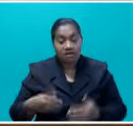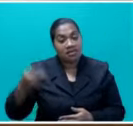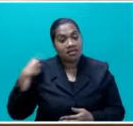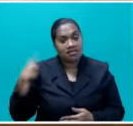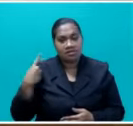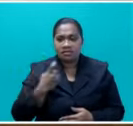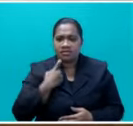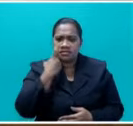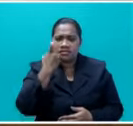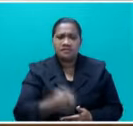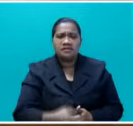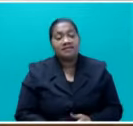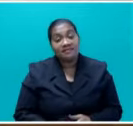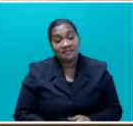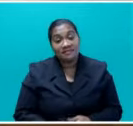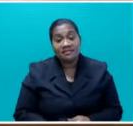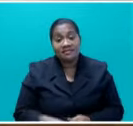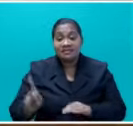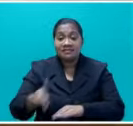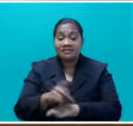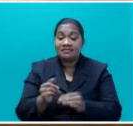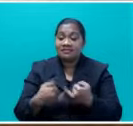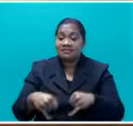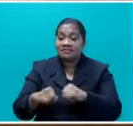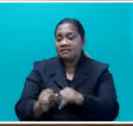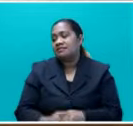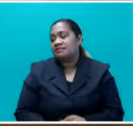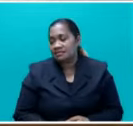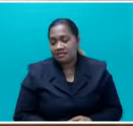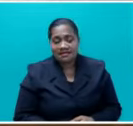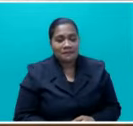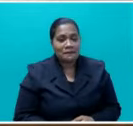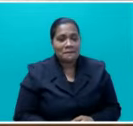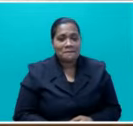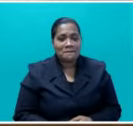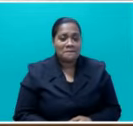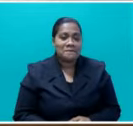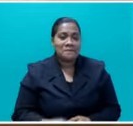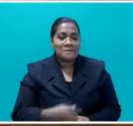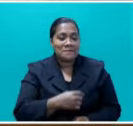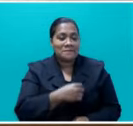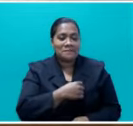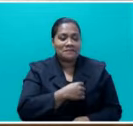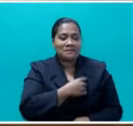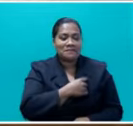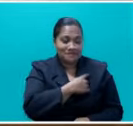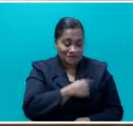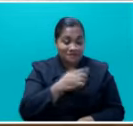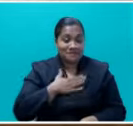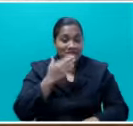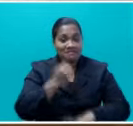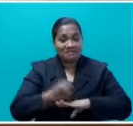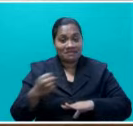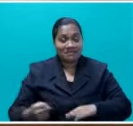other Pacific Island states, in fact, this has always been a commitment of my government. This is one of the reasons why we established